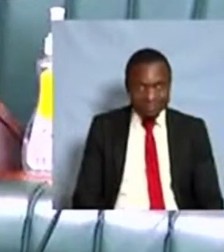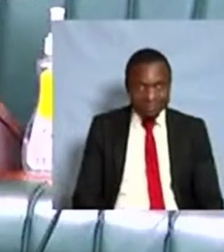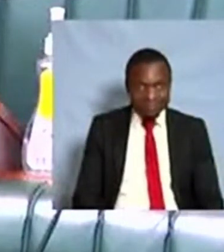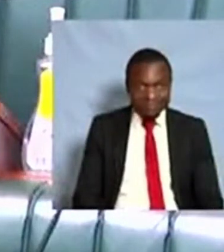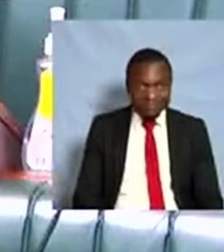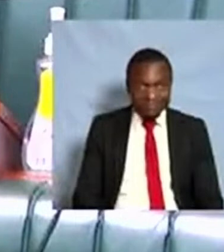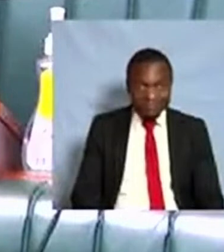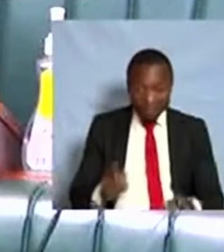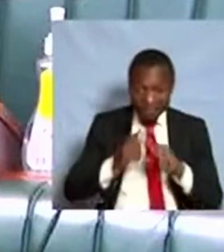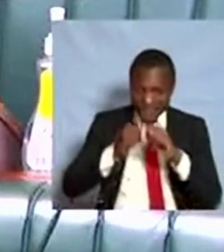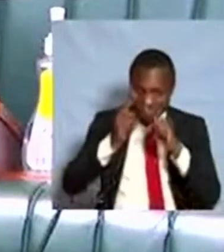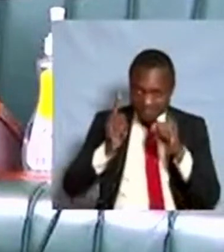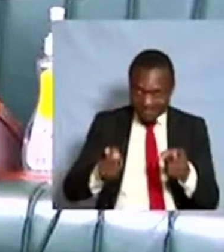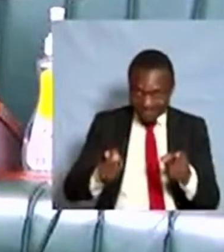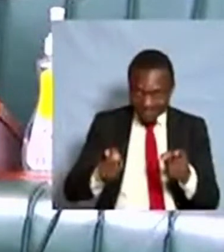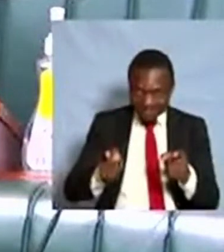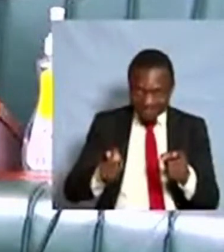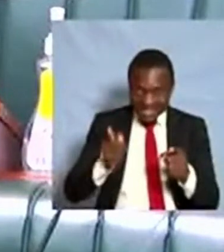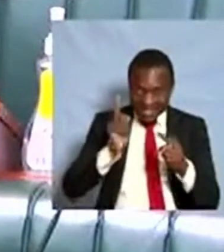However,